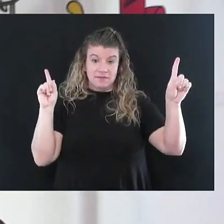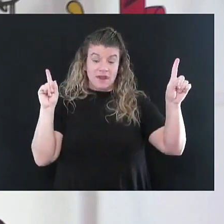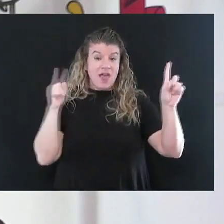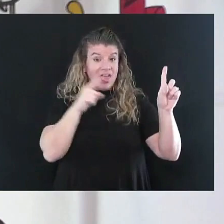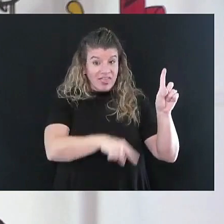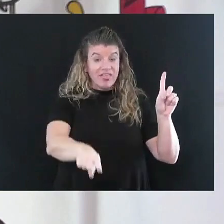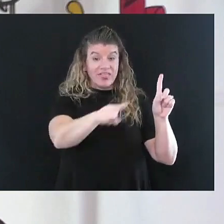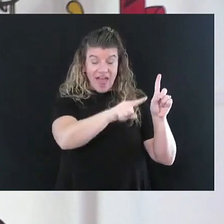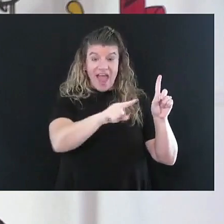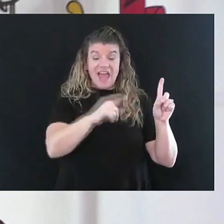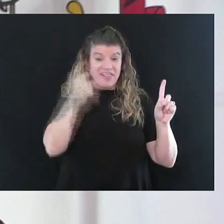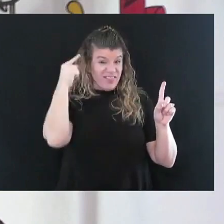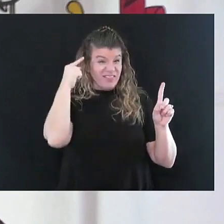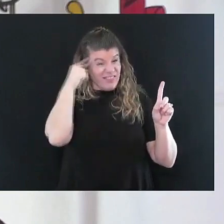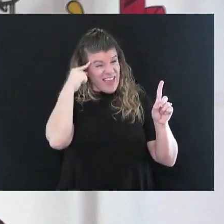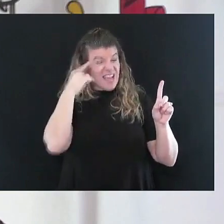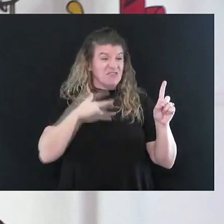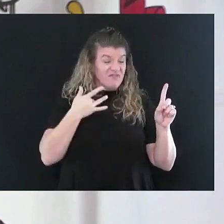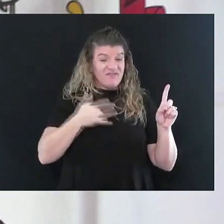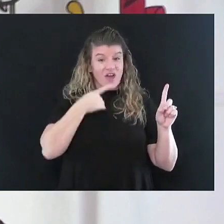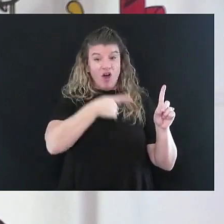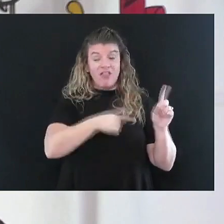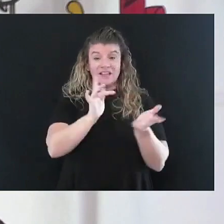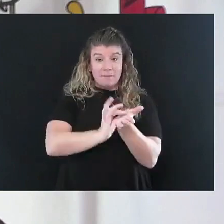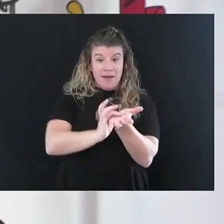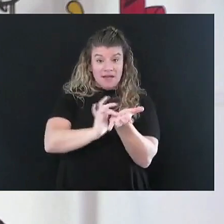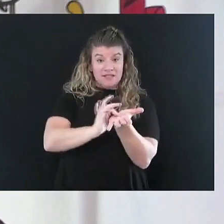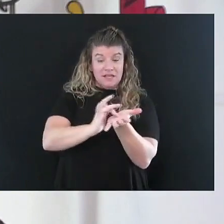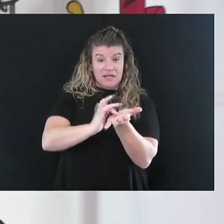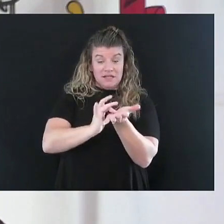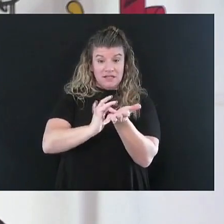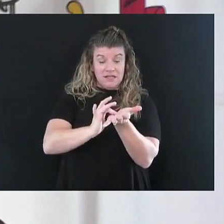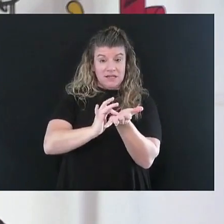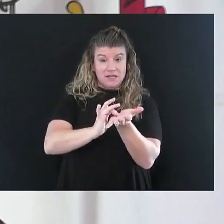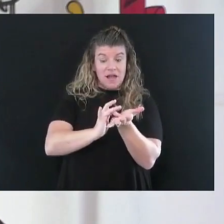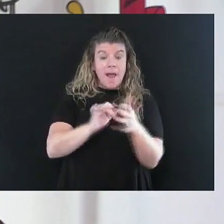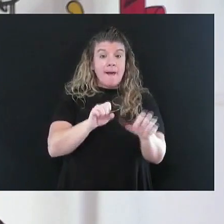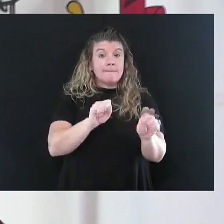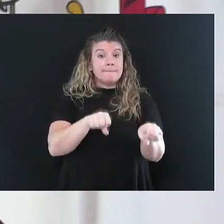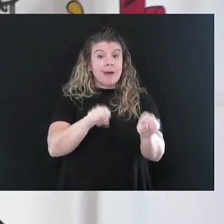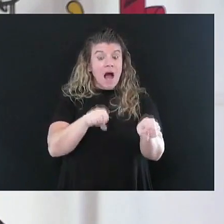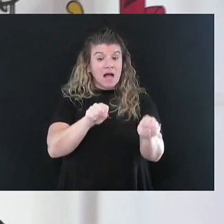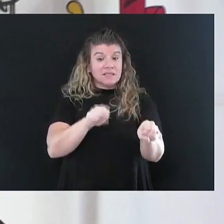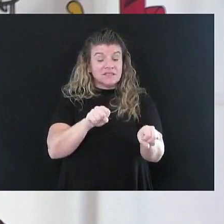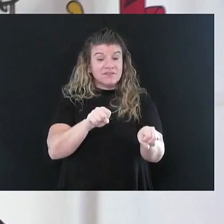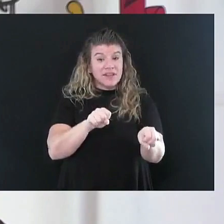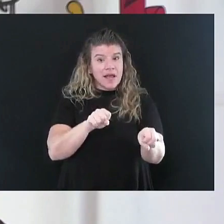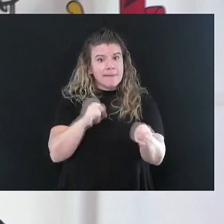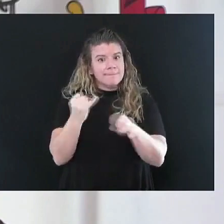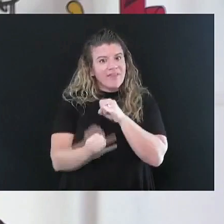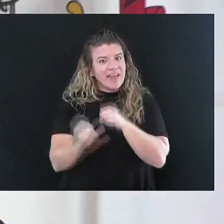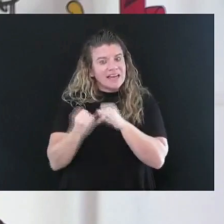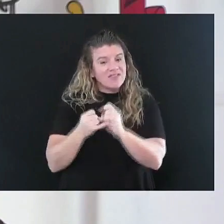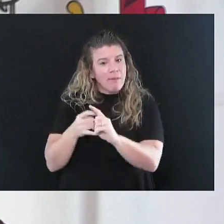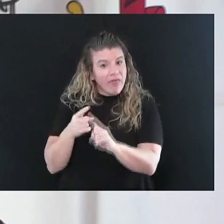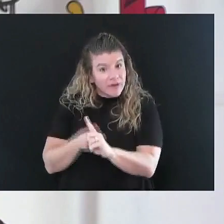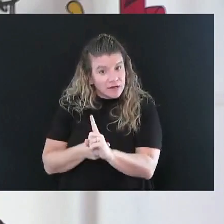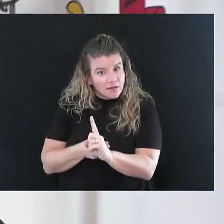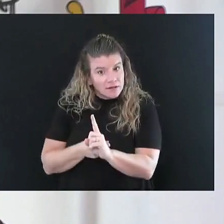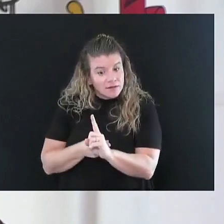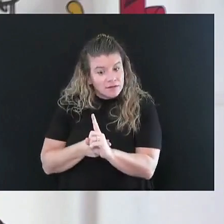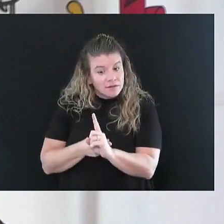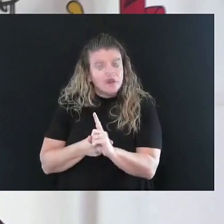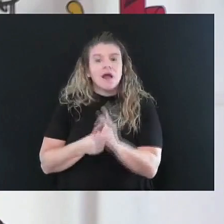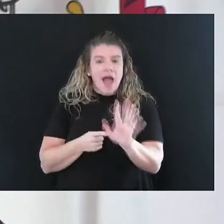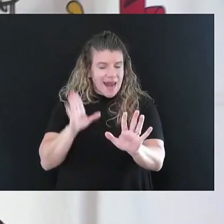think that they're going to have this vaccine possibly even by the end of the month, and let me just tell you how all